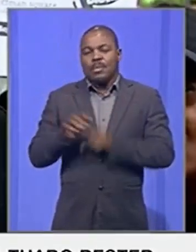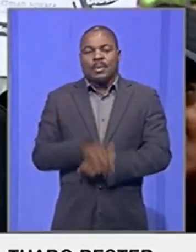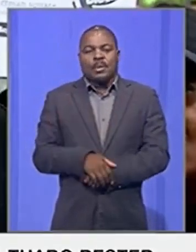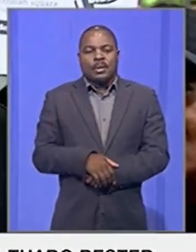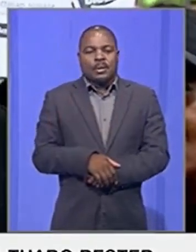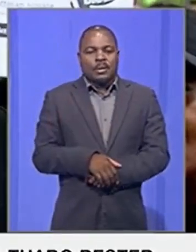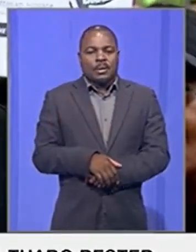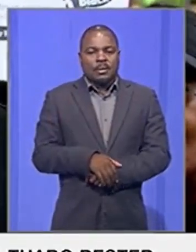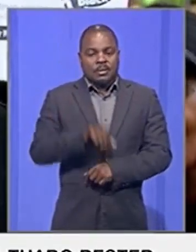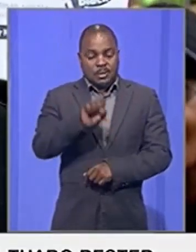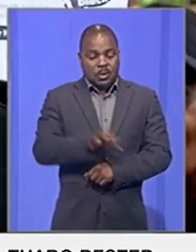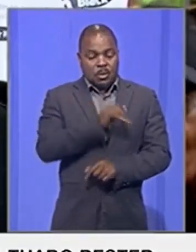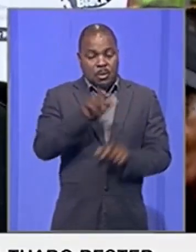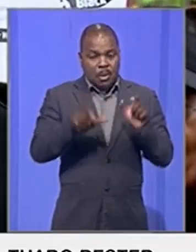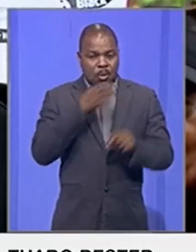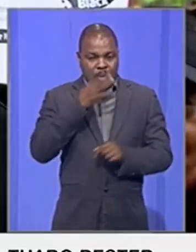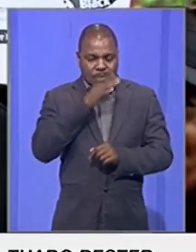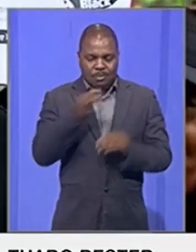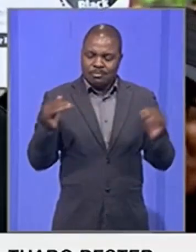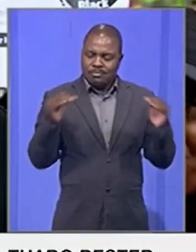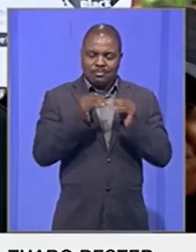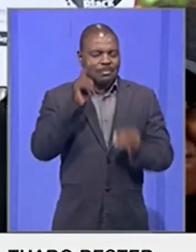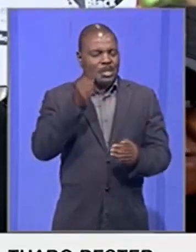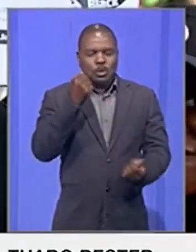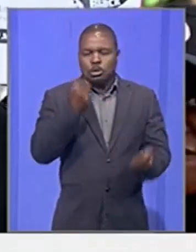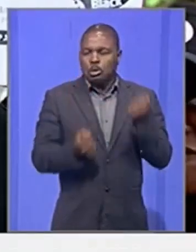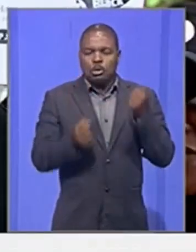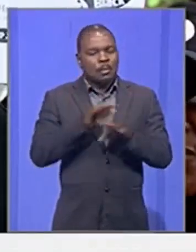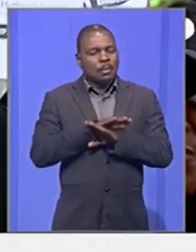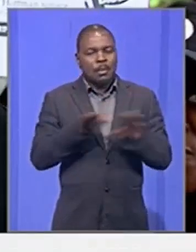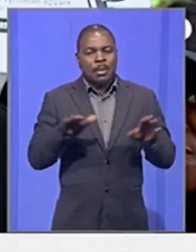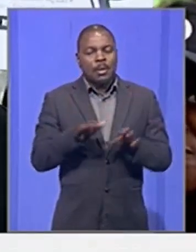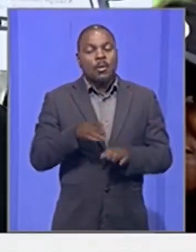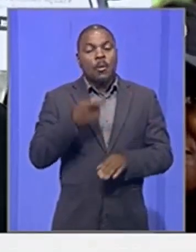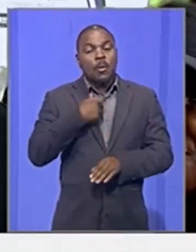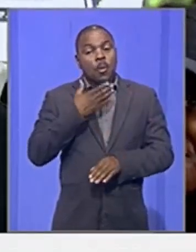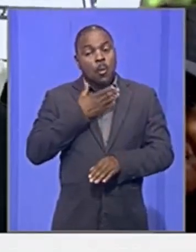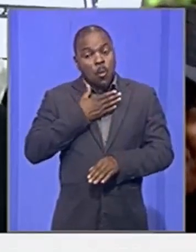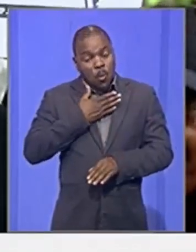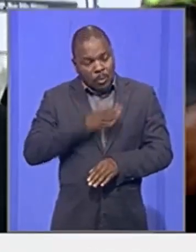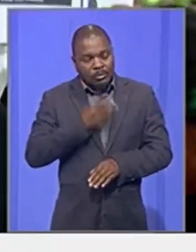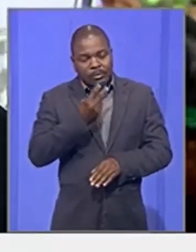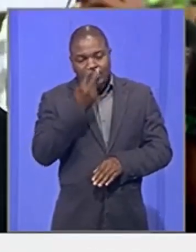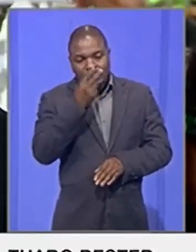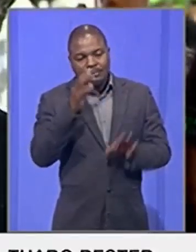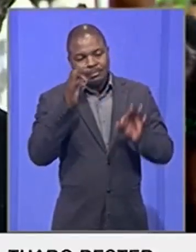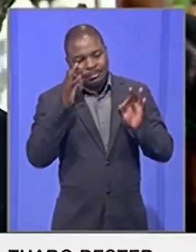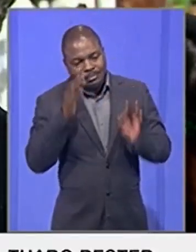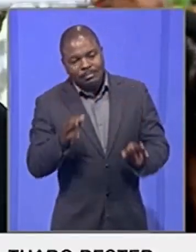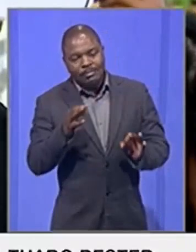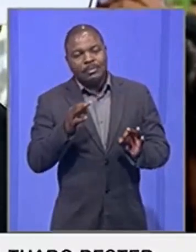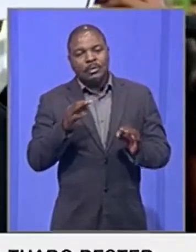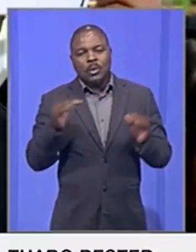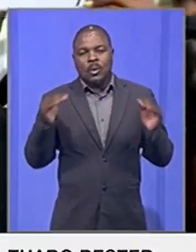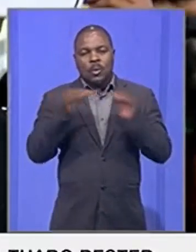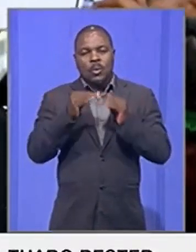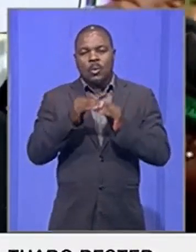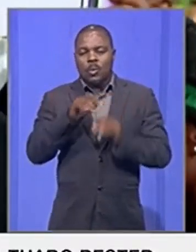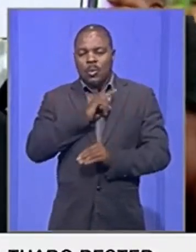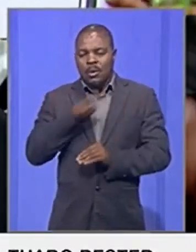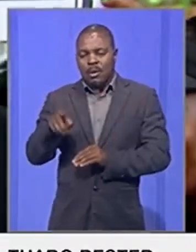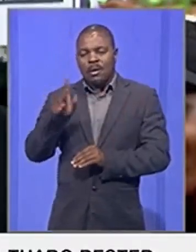Africans justice must be served. O bona hore toka e a phethahatswa re batla go bona e phethahatswa bakeng sa